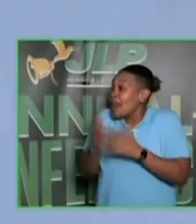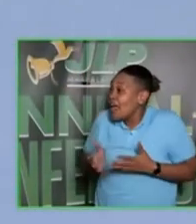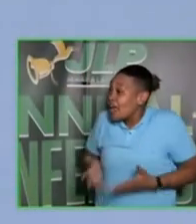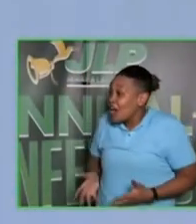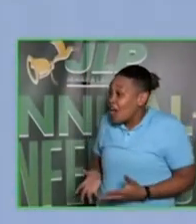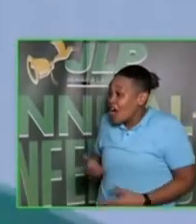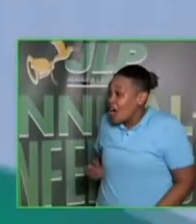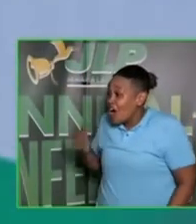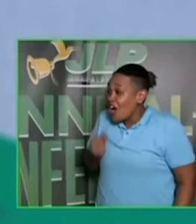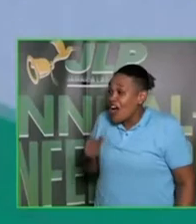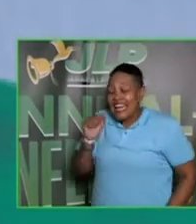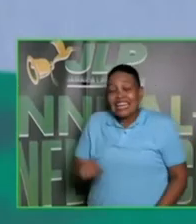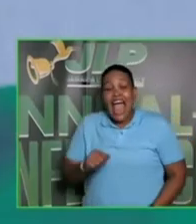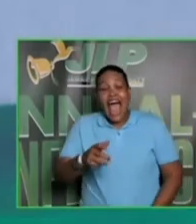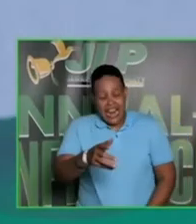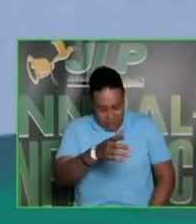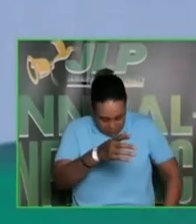can